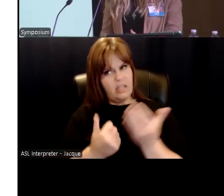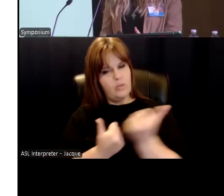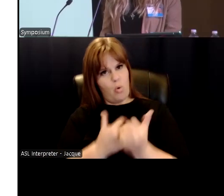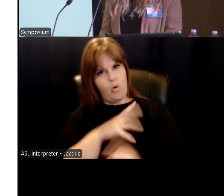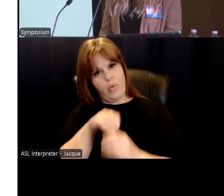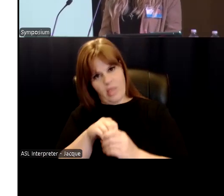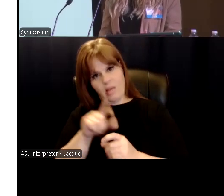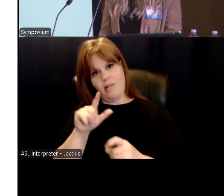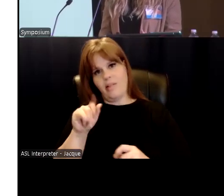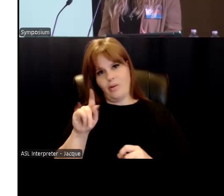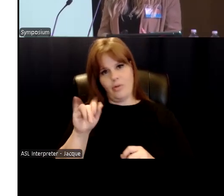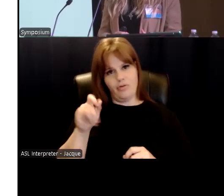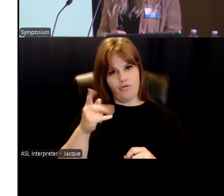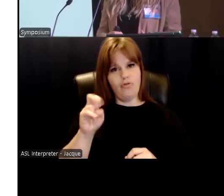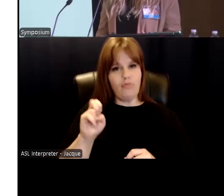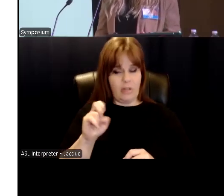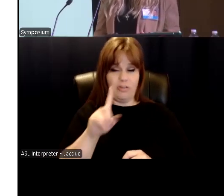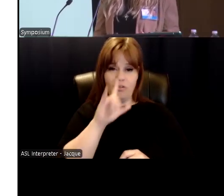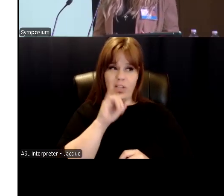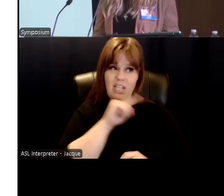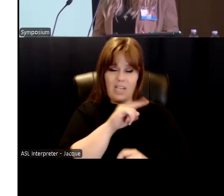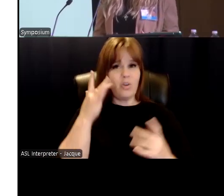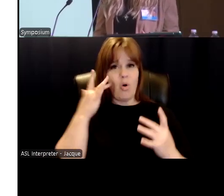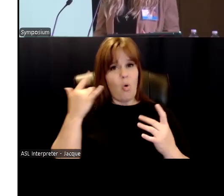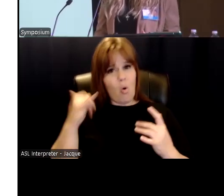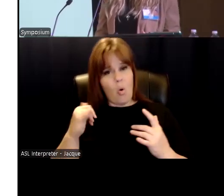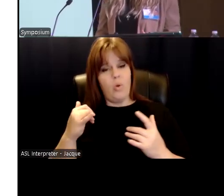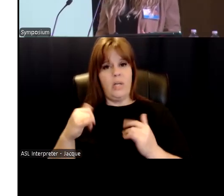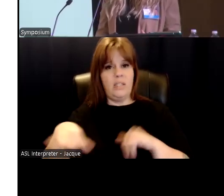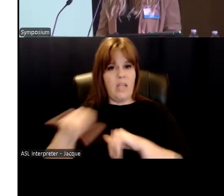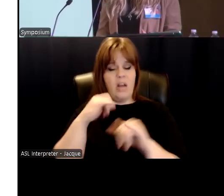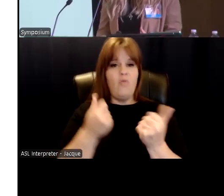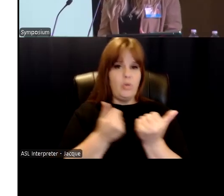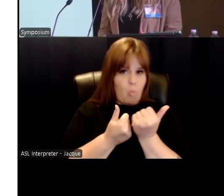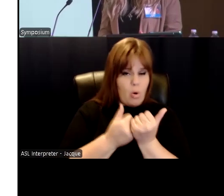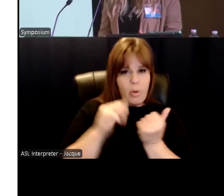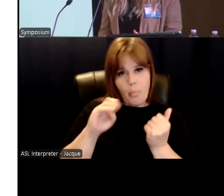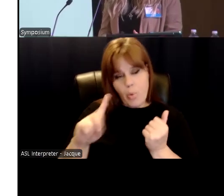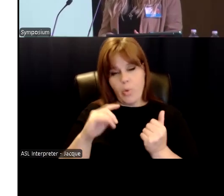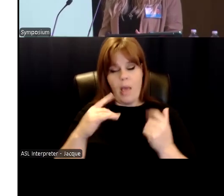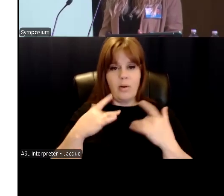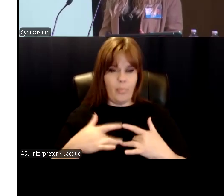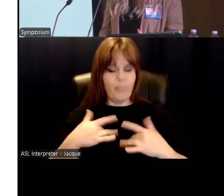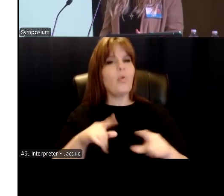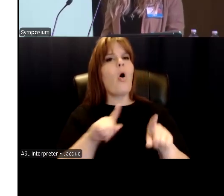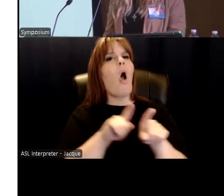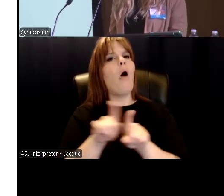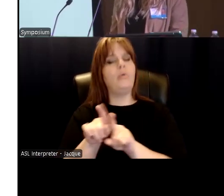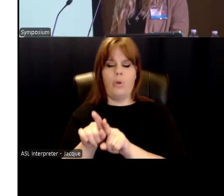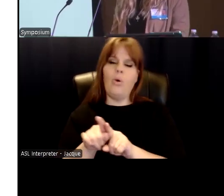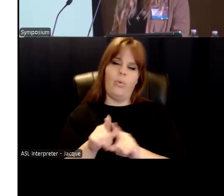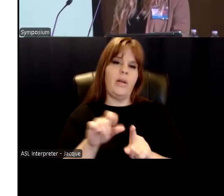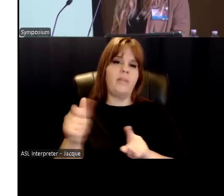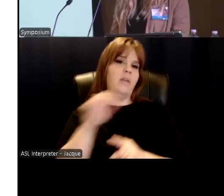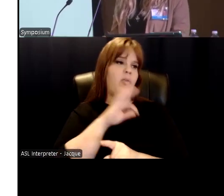actually a gold standard for supporting mood and depression. It's also found to have other benefits as